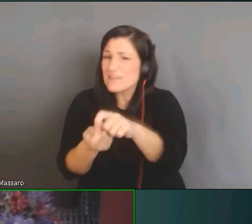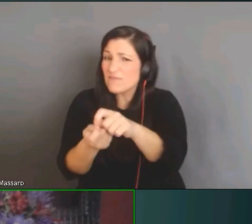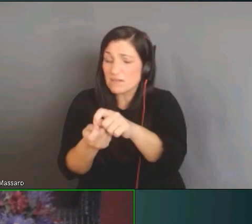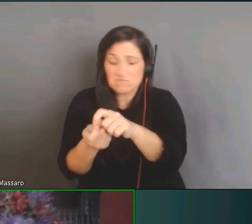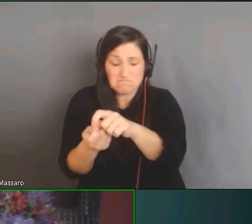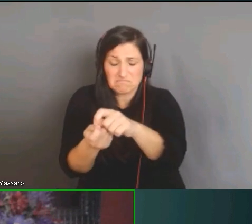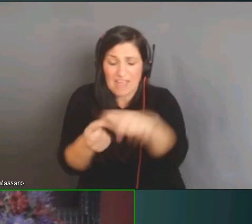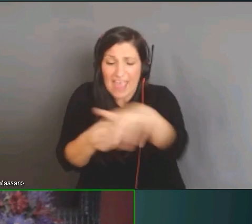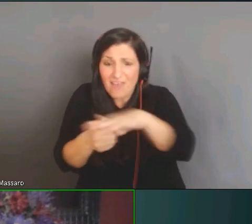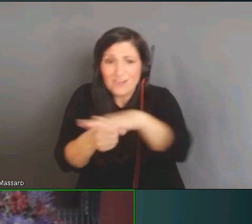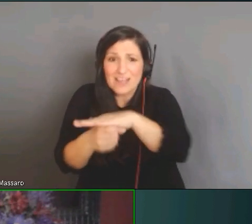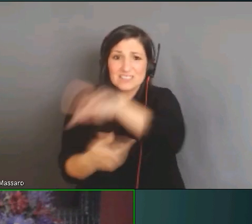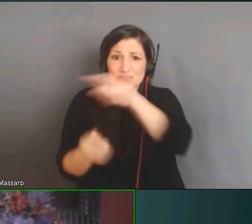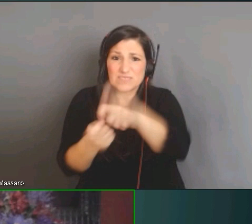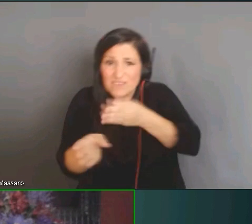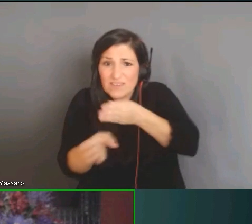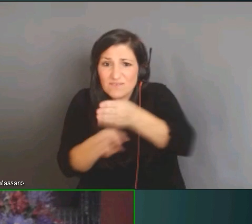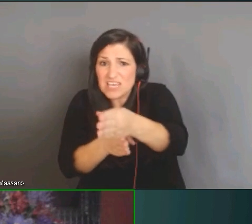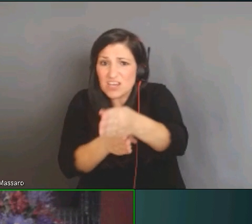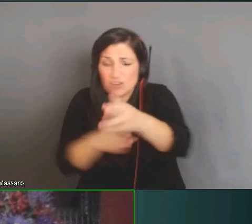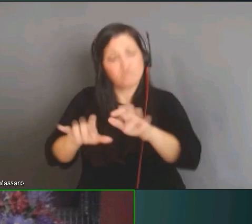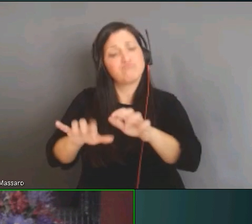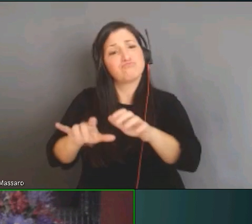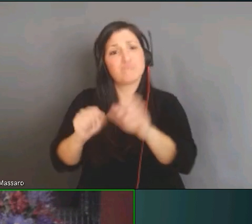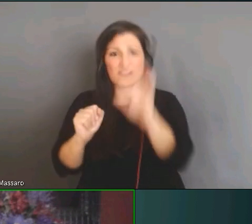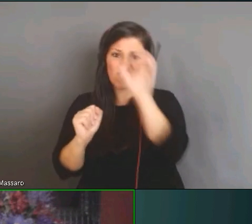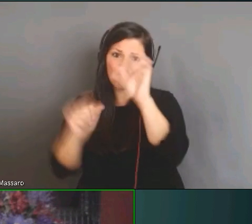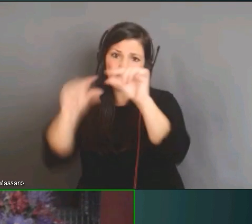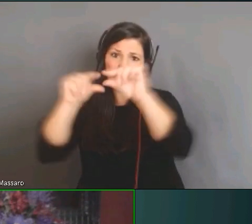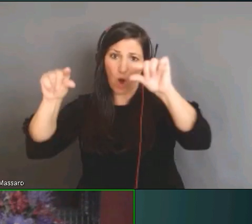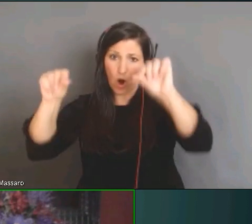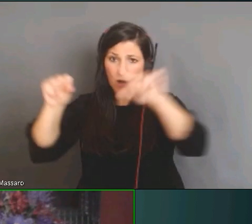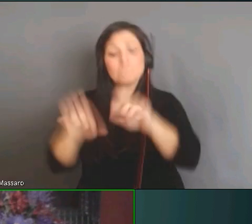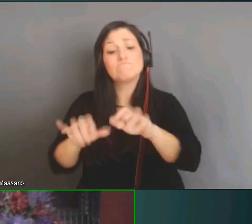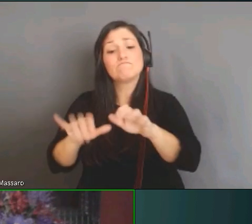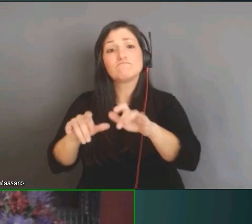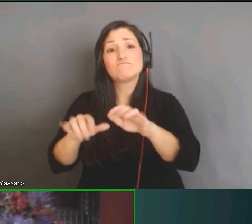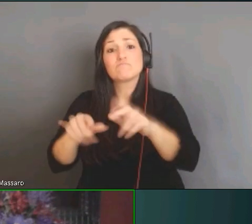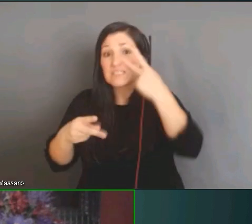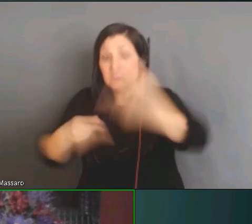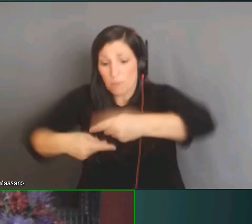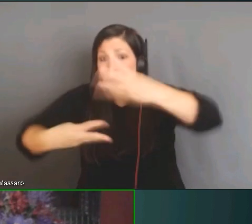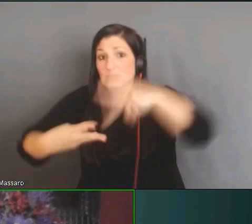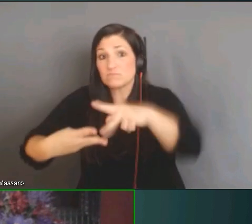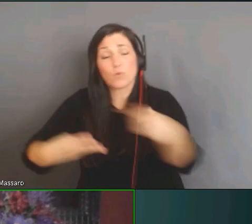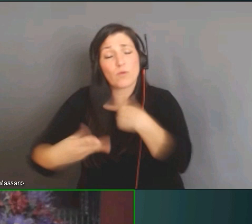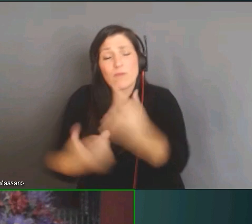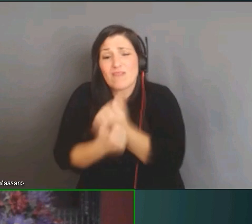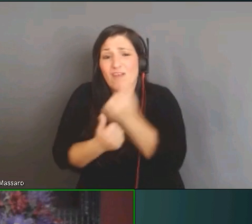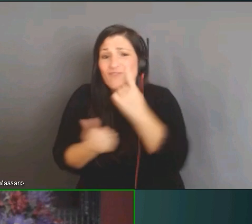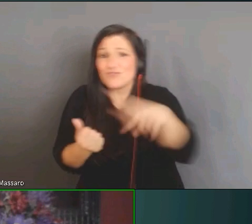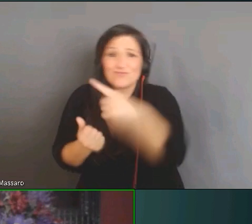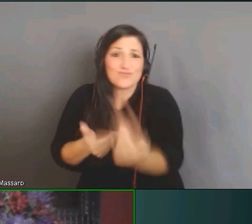the industry. There's a lot of opportunities available to come on board, and we would love to have you guys. And so we will direct you there to